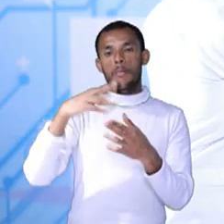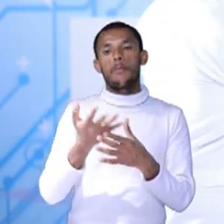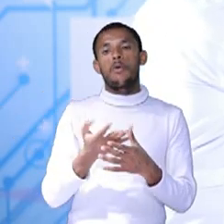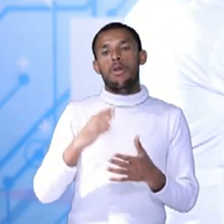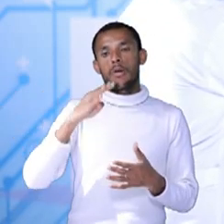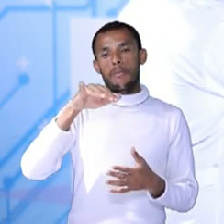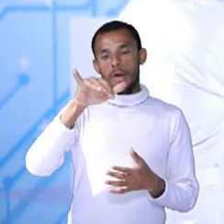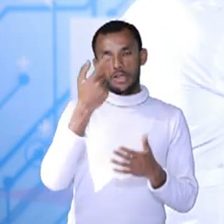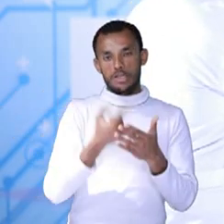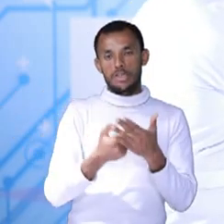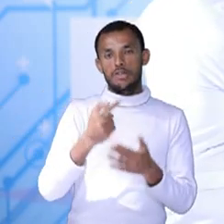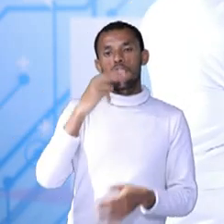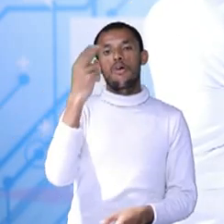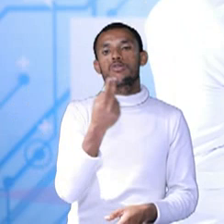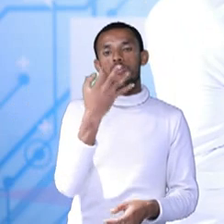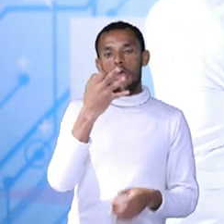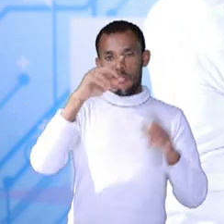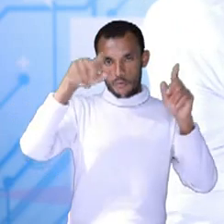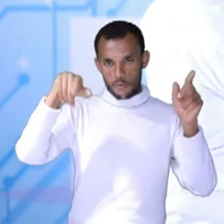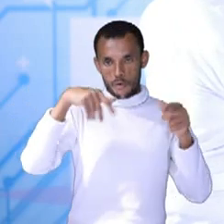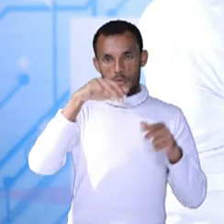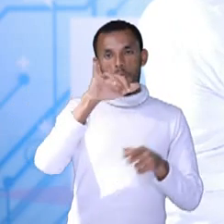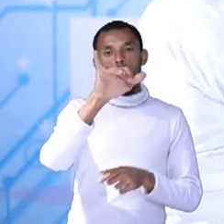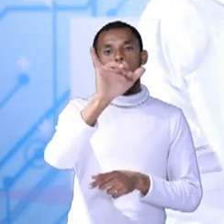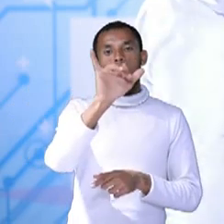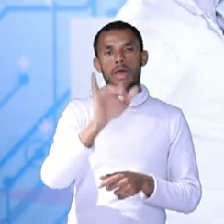by this function f of y,